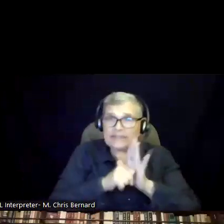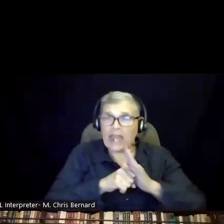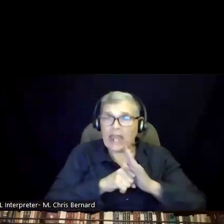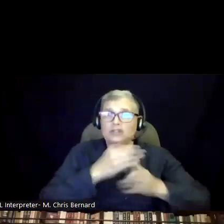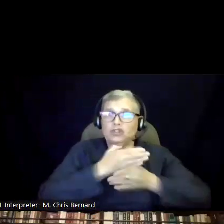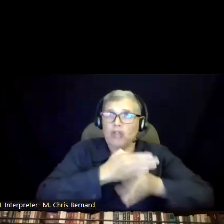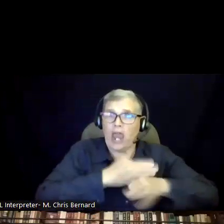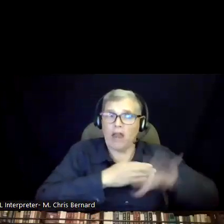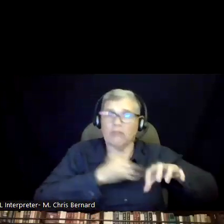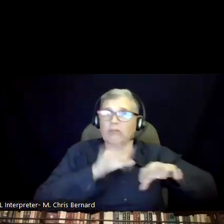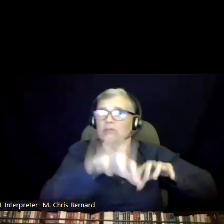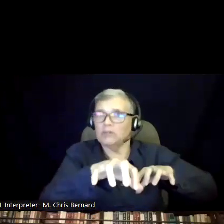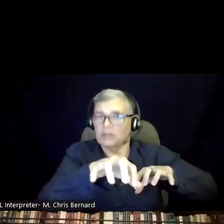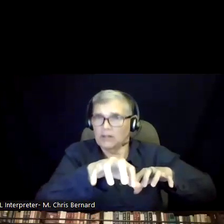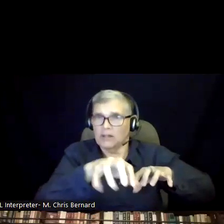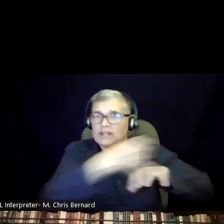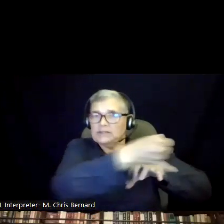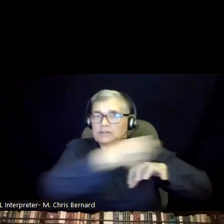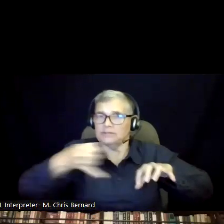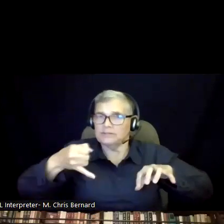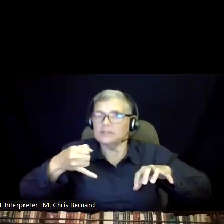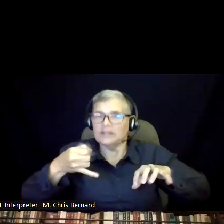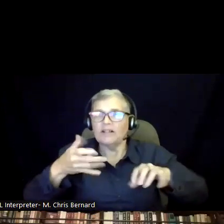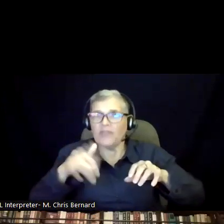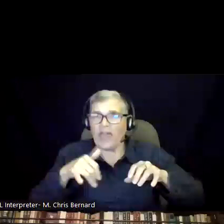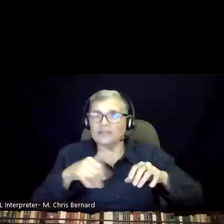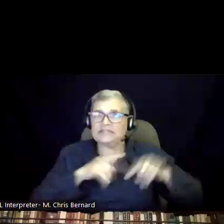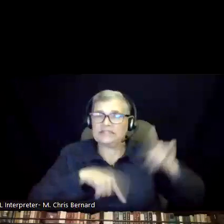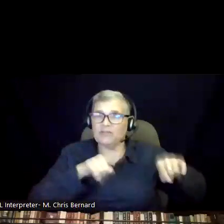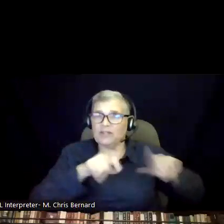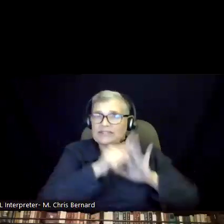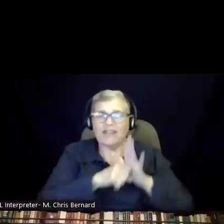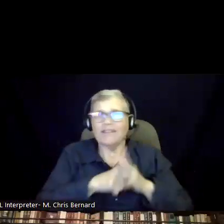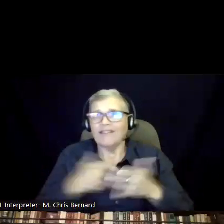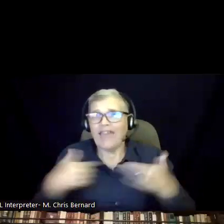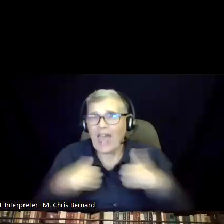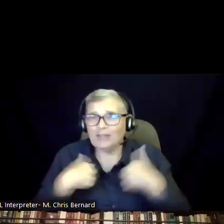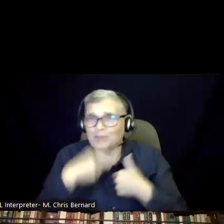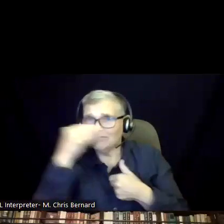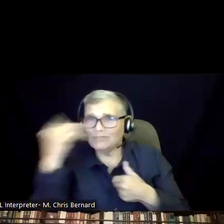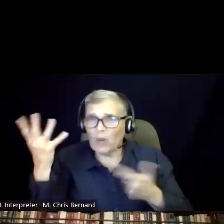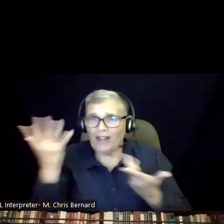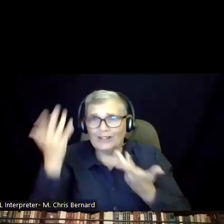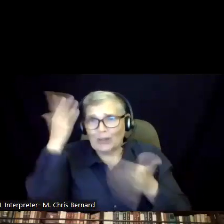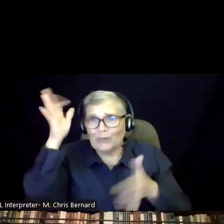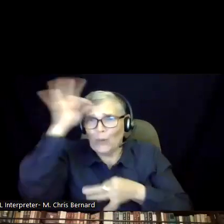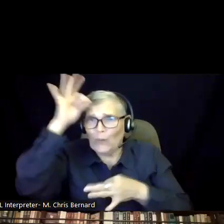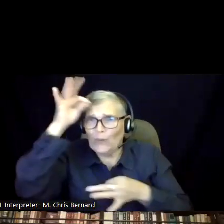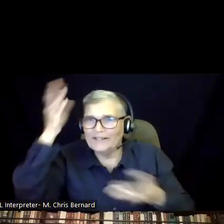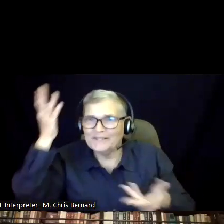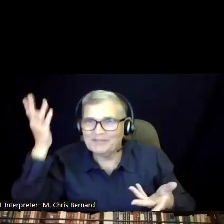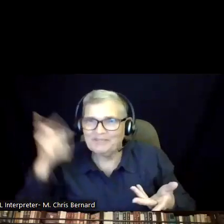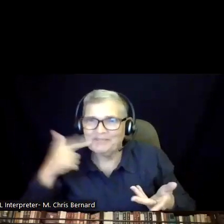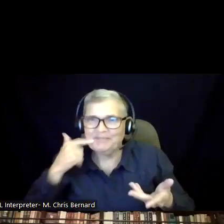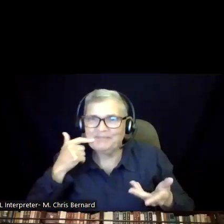are drawn by people and that wildlife don't frequently respect or know about.